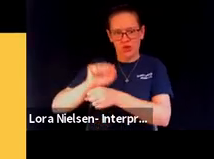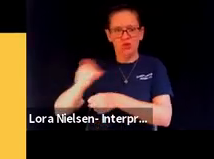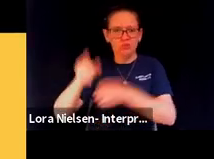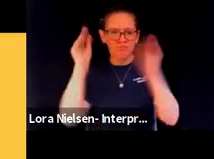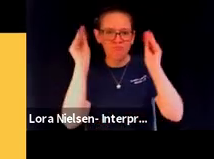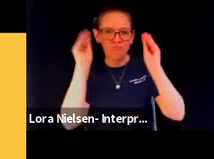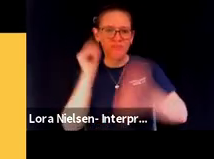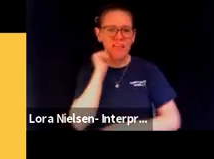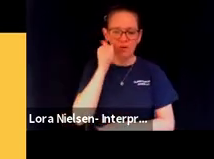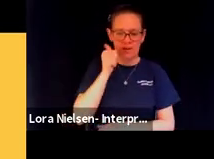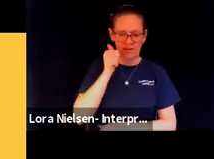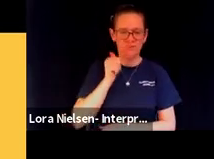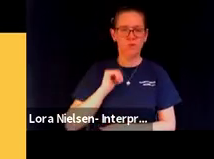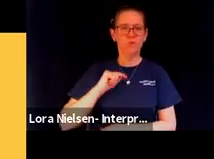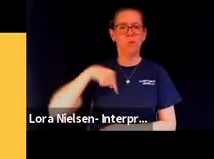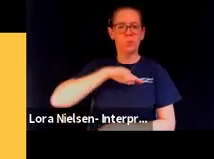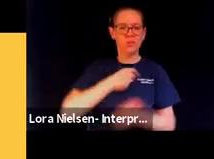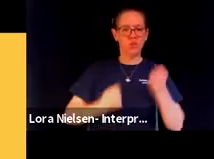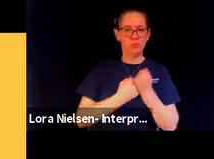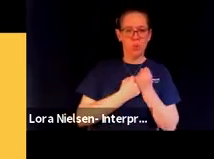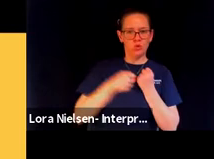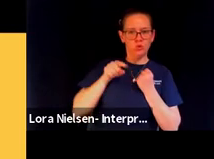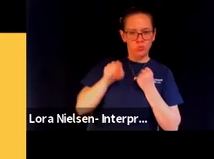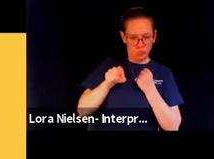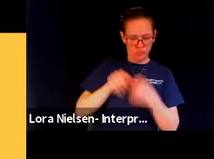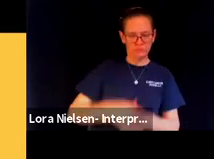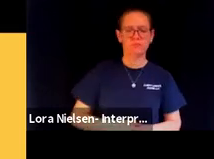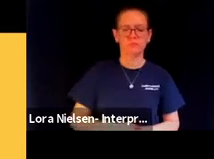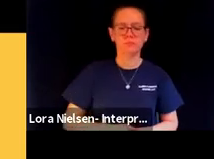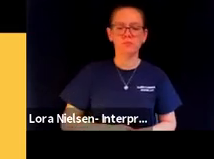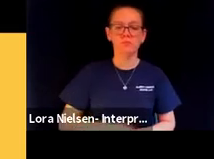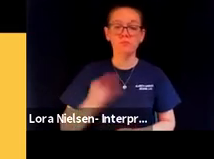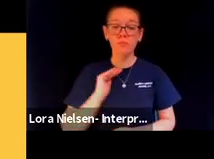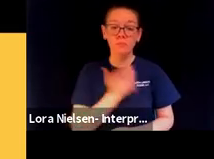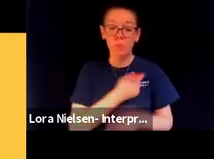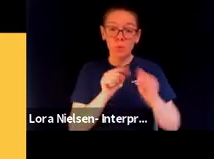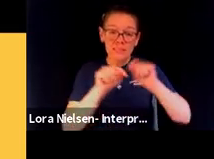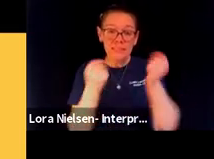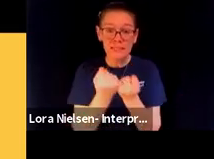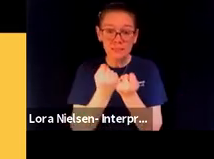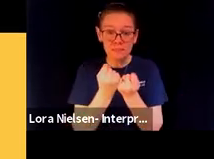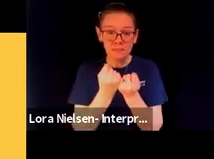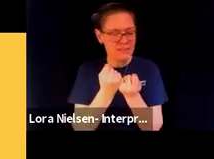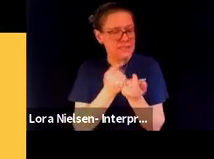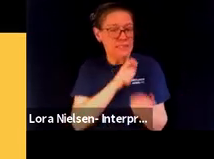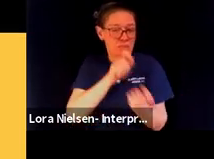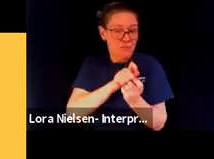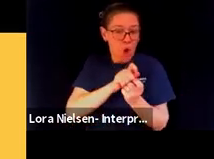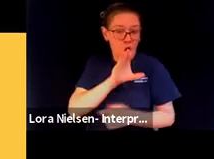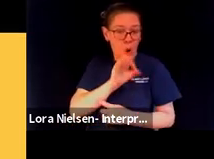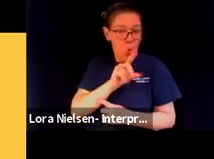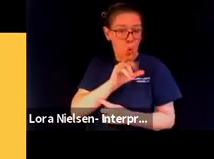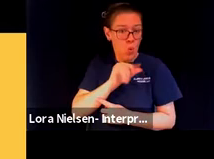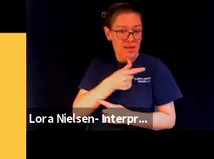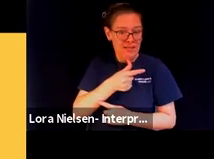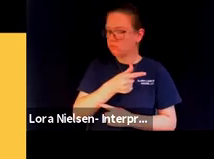of support you. Our team itself, we're not specifically doing the coding, right? We have a team of developers in India